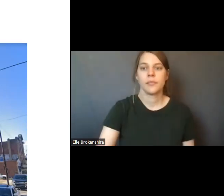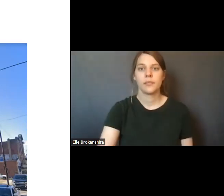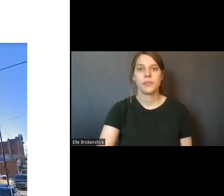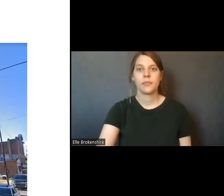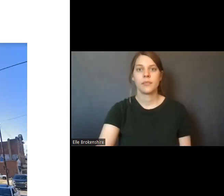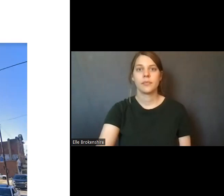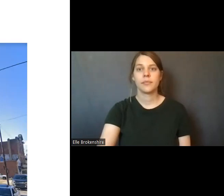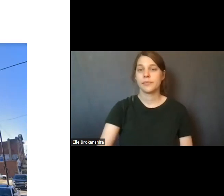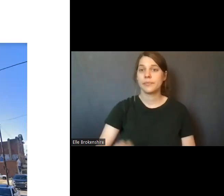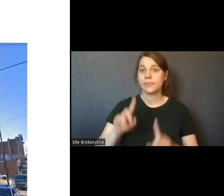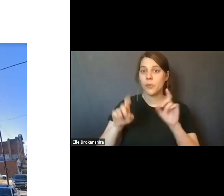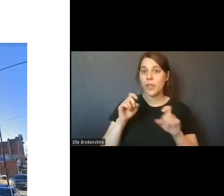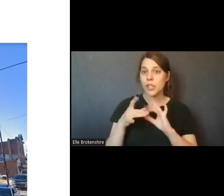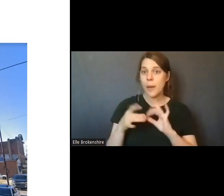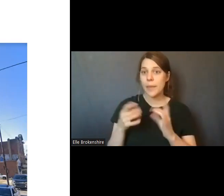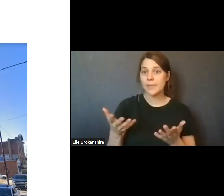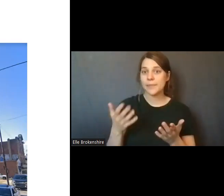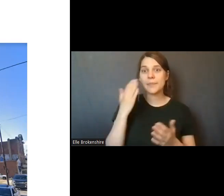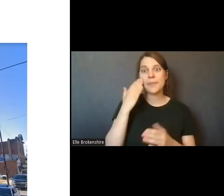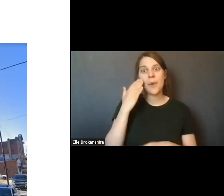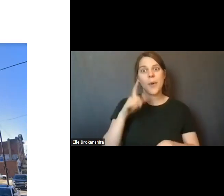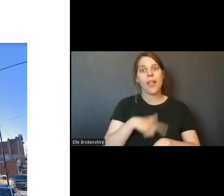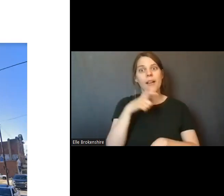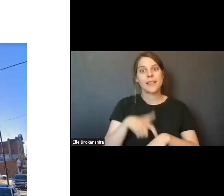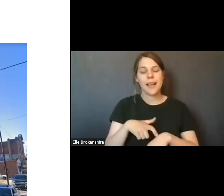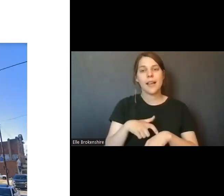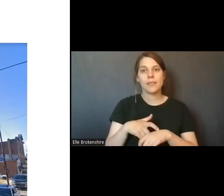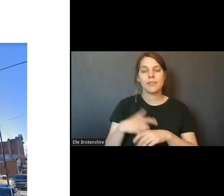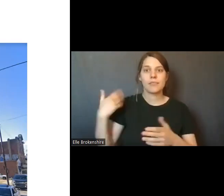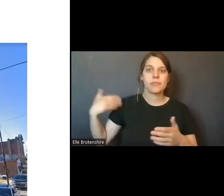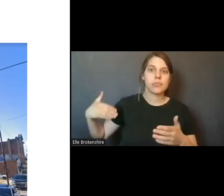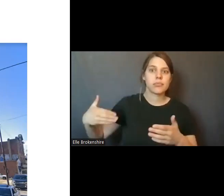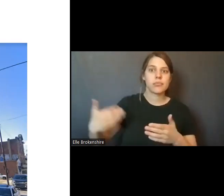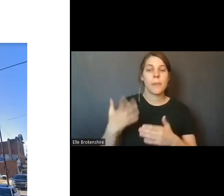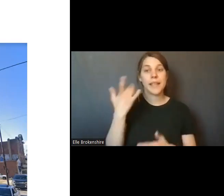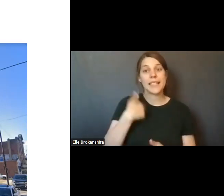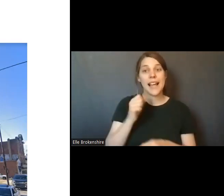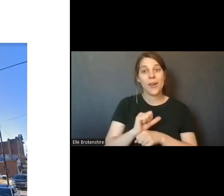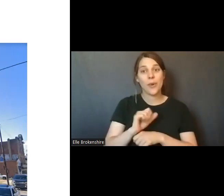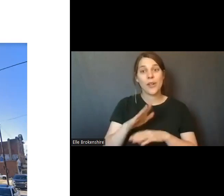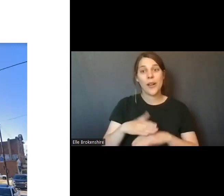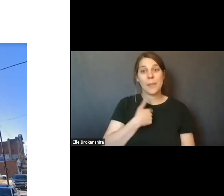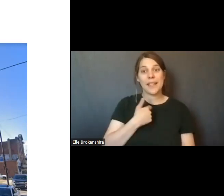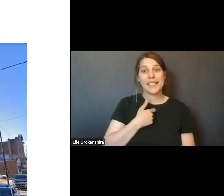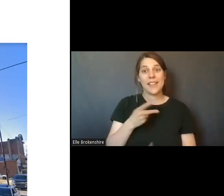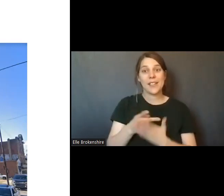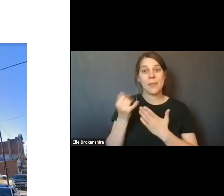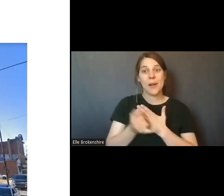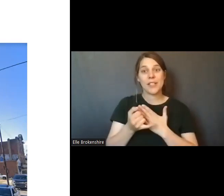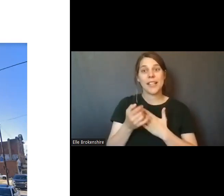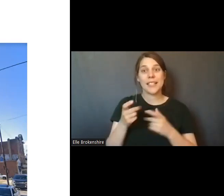I know this one's been a long time coming because I worked on it as a project manager over 10 years